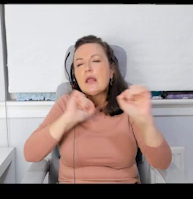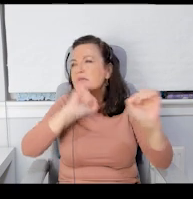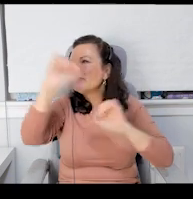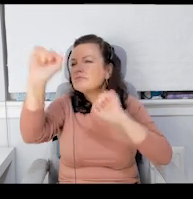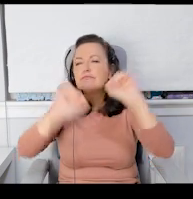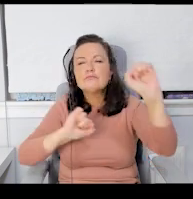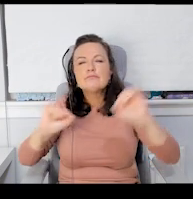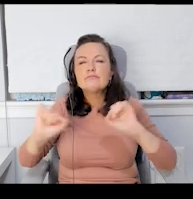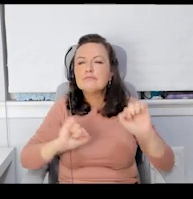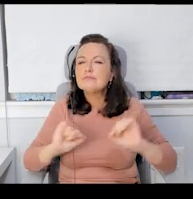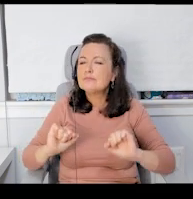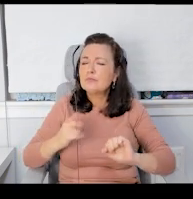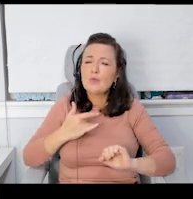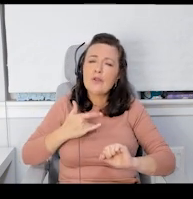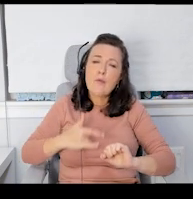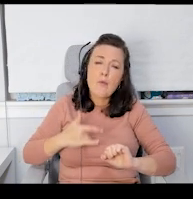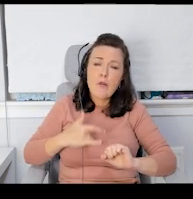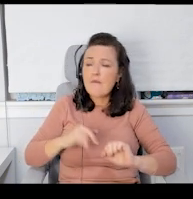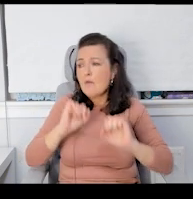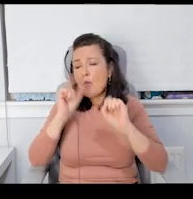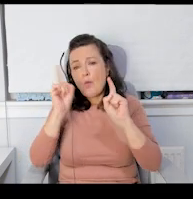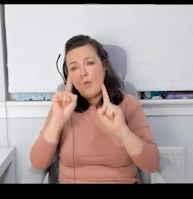where and what